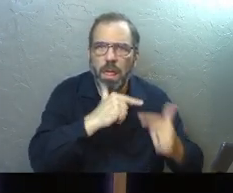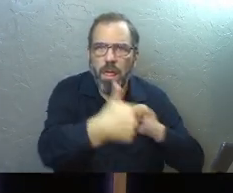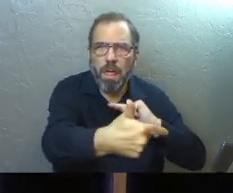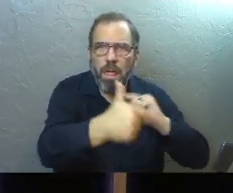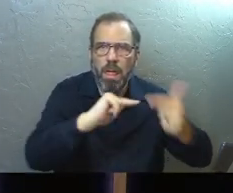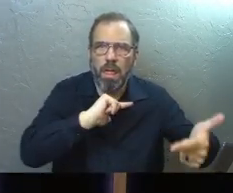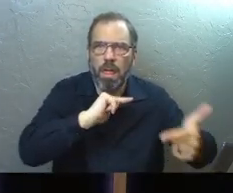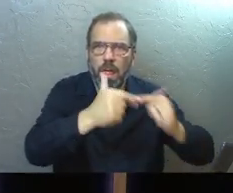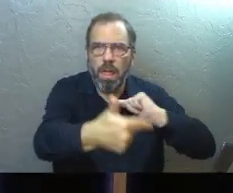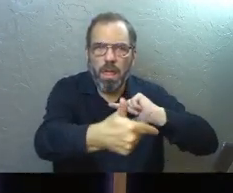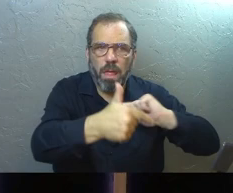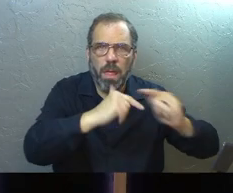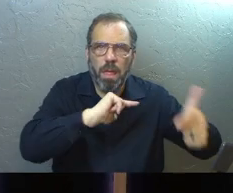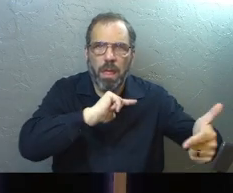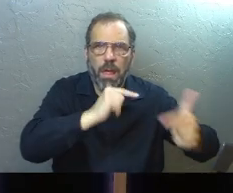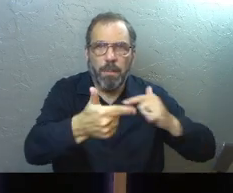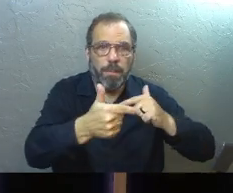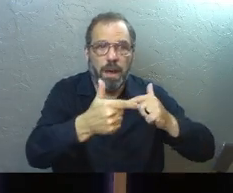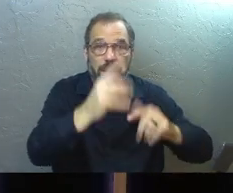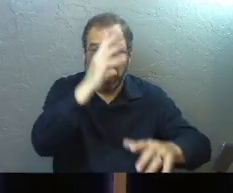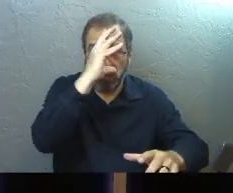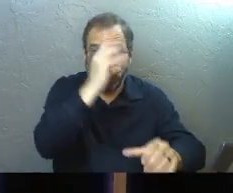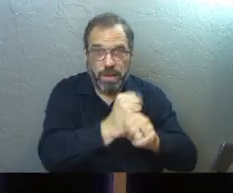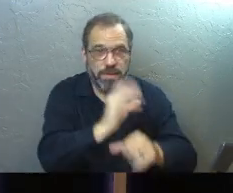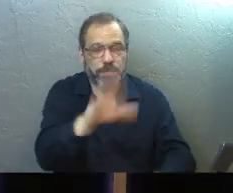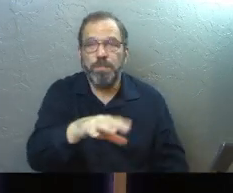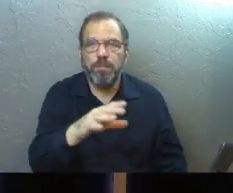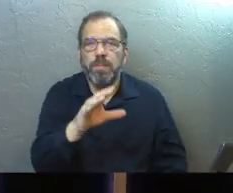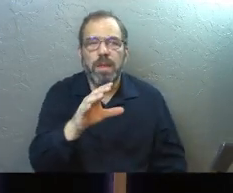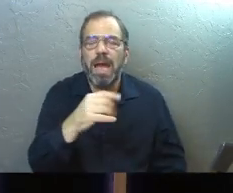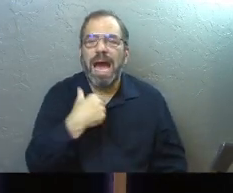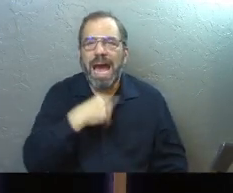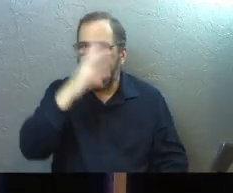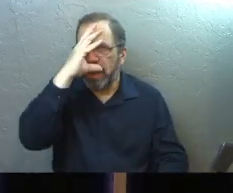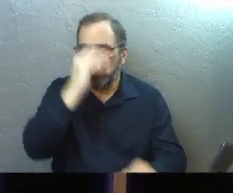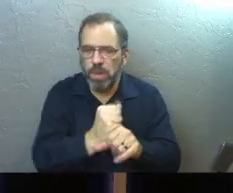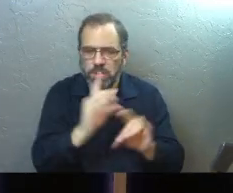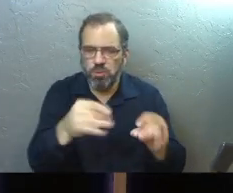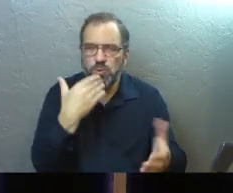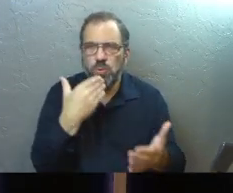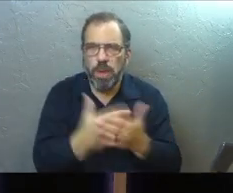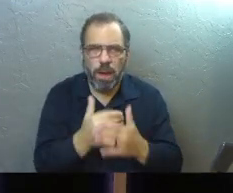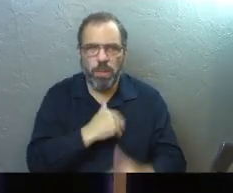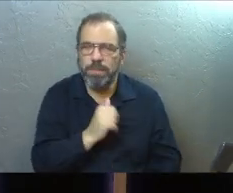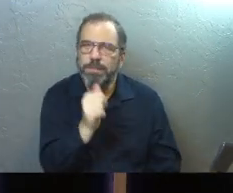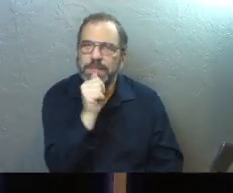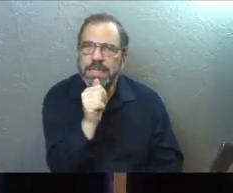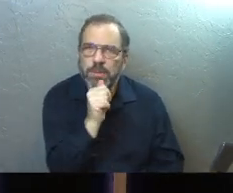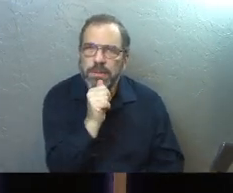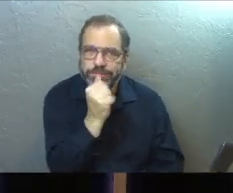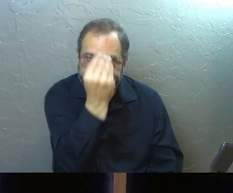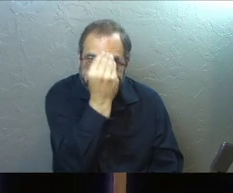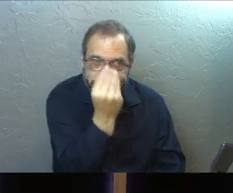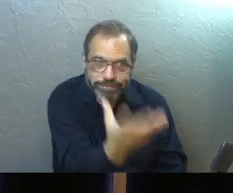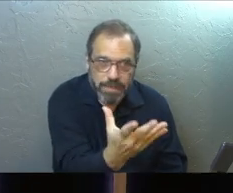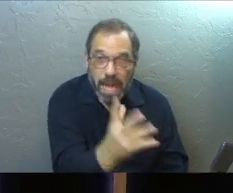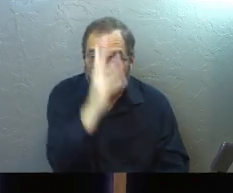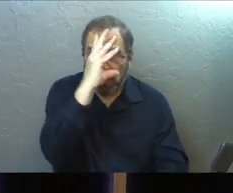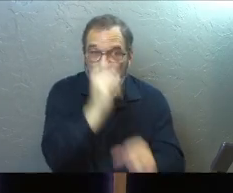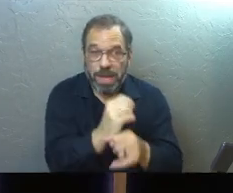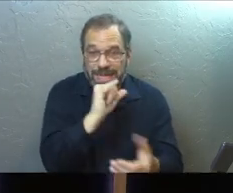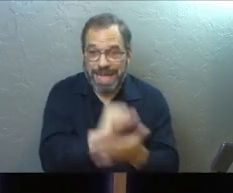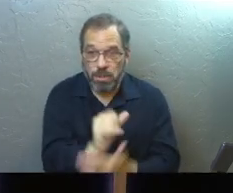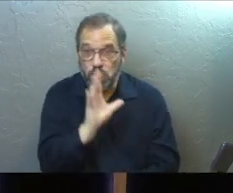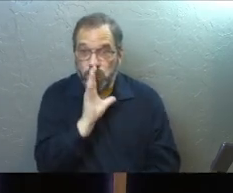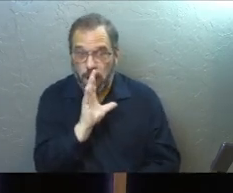But that intimacy comes with trust. I've got to trust that you're going to do well with the secret that I told you. I got to trust that when